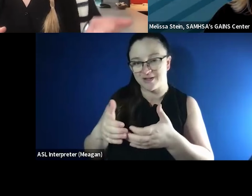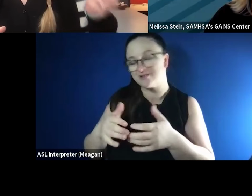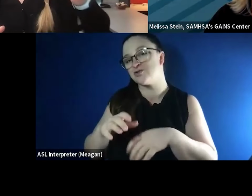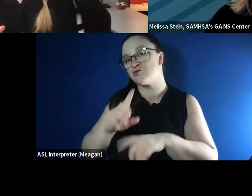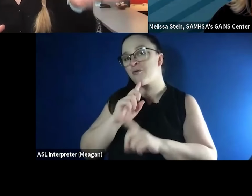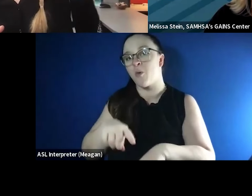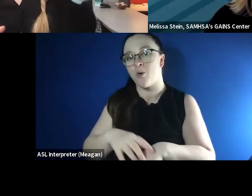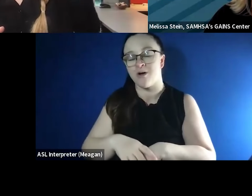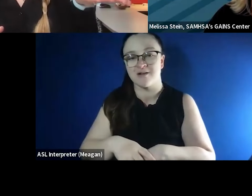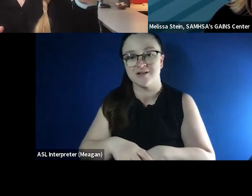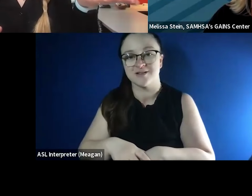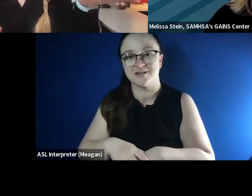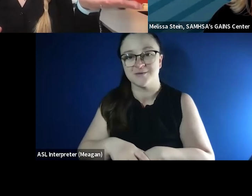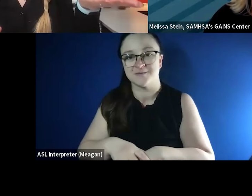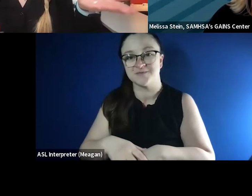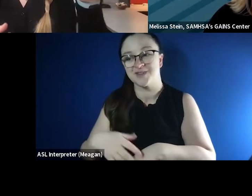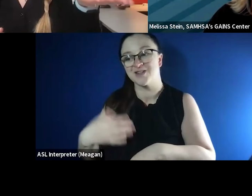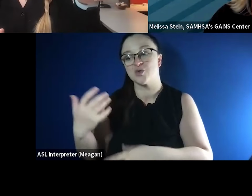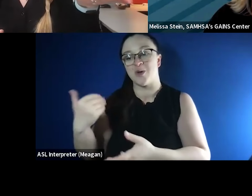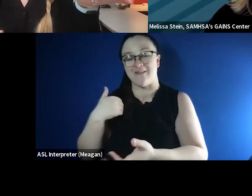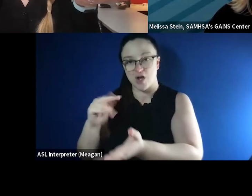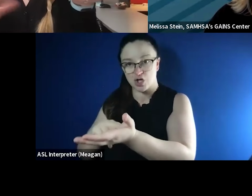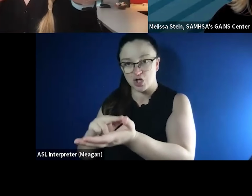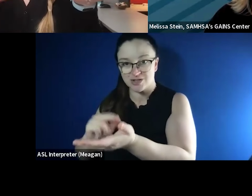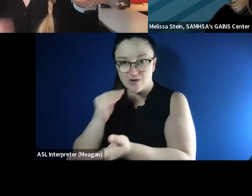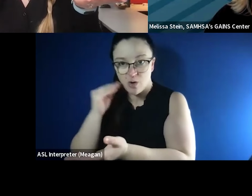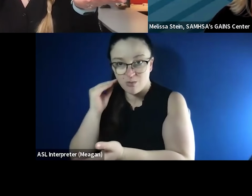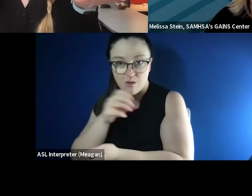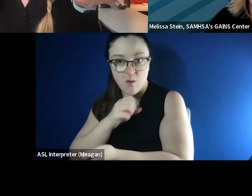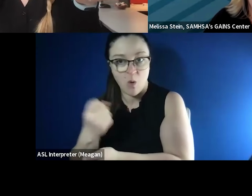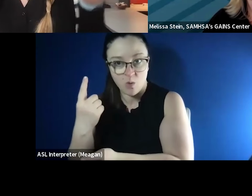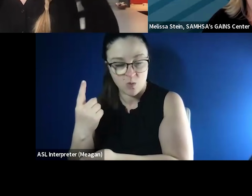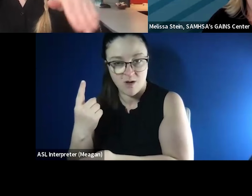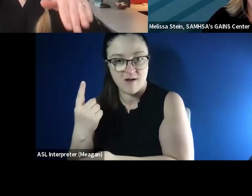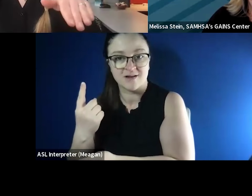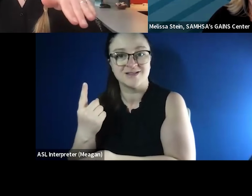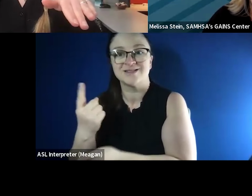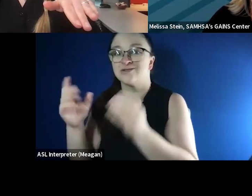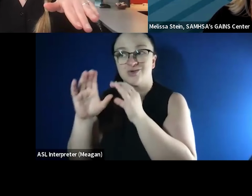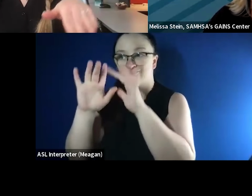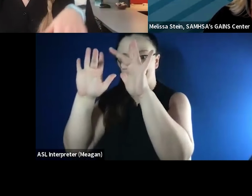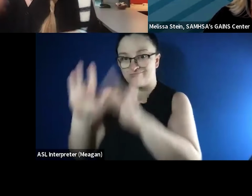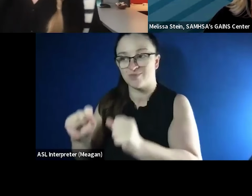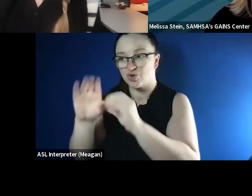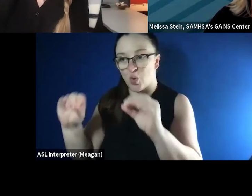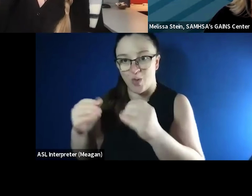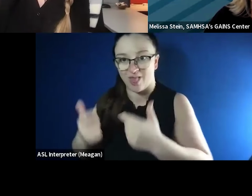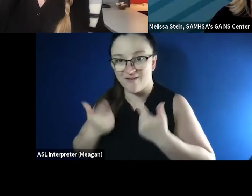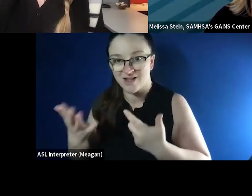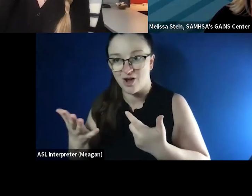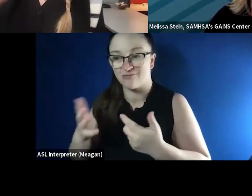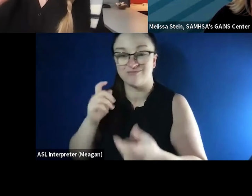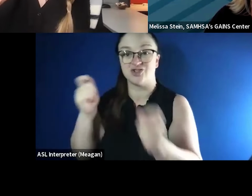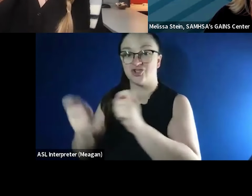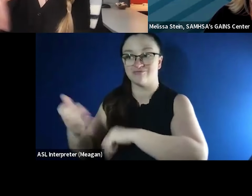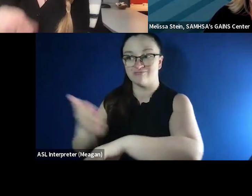which was, do we take a nursing home, an old one that's no longer occupied, and revamp it and make it a correctional facility? Or do we take an